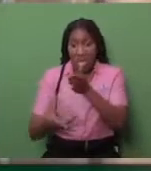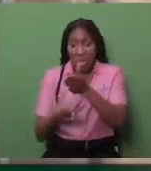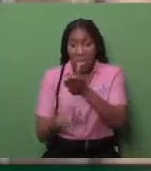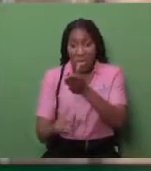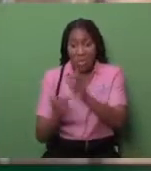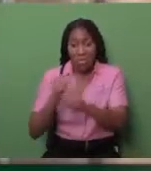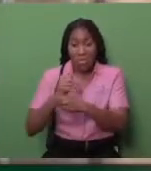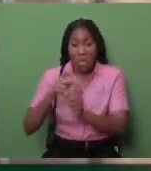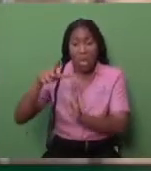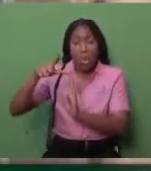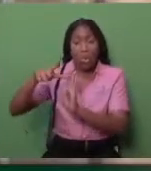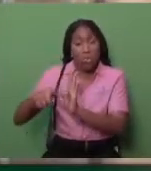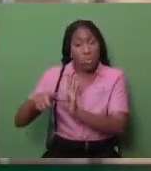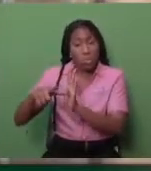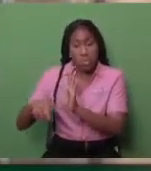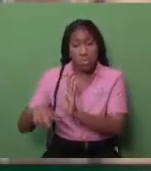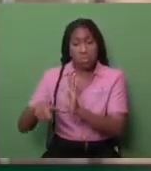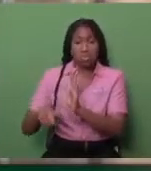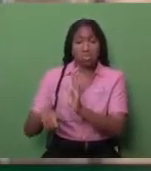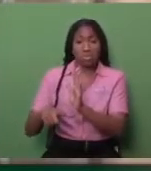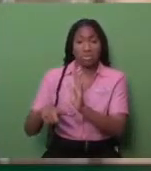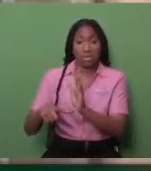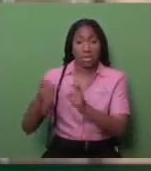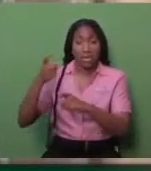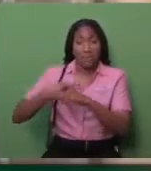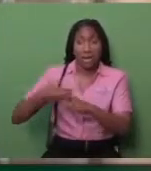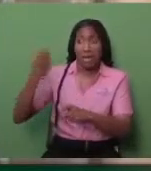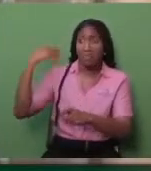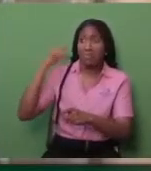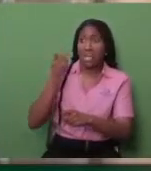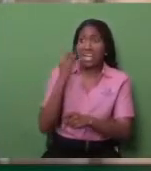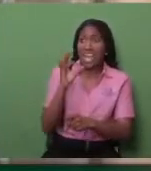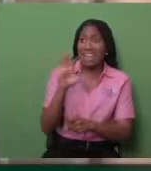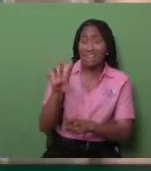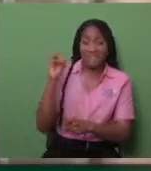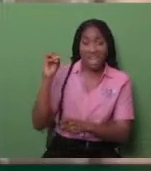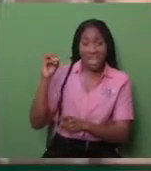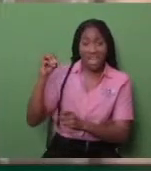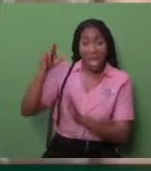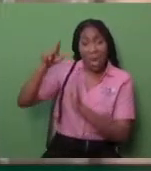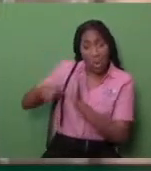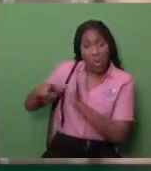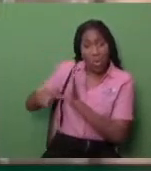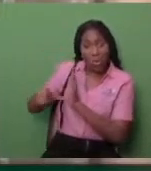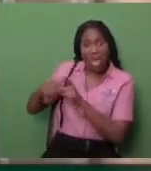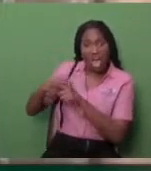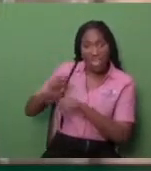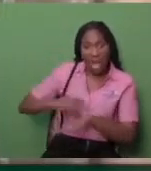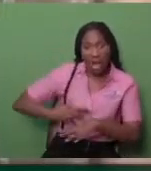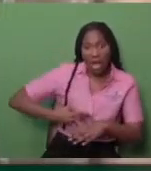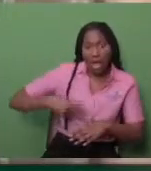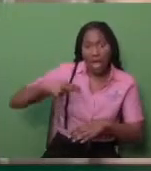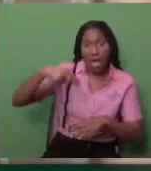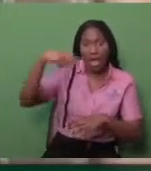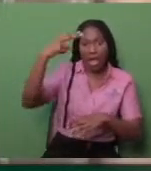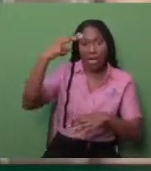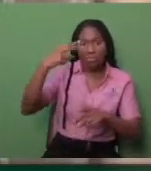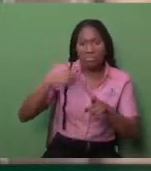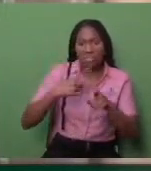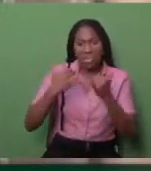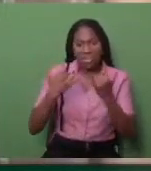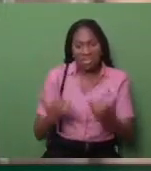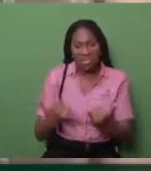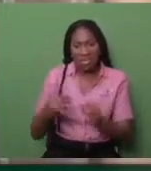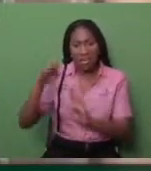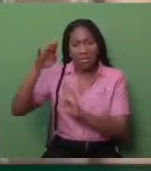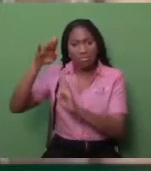Since the 1950s. When we left office, oil production was around 80,000 barrels per day.